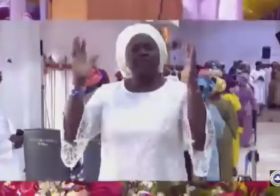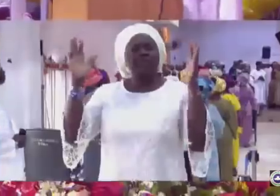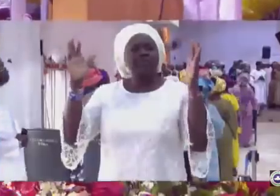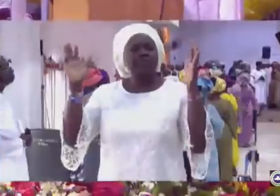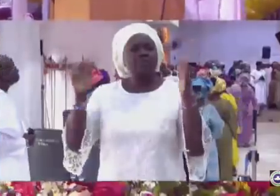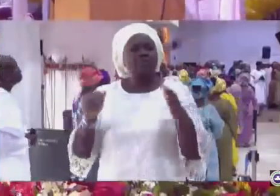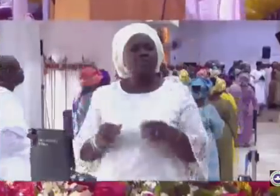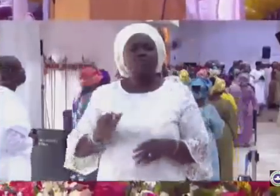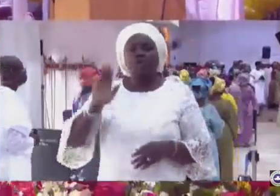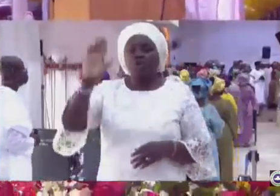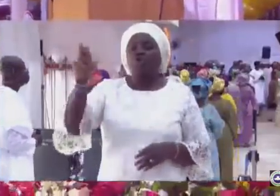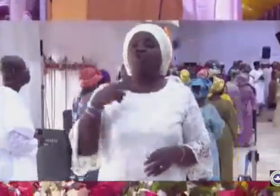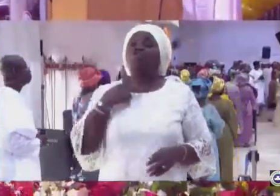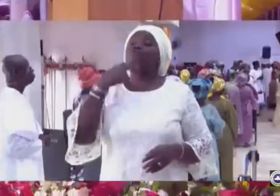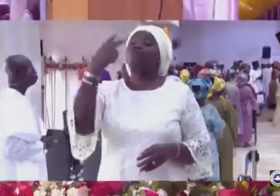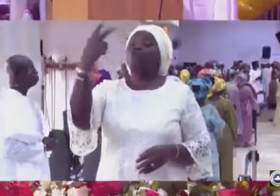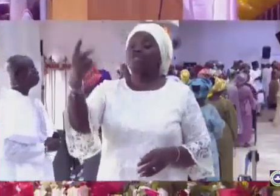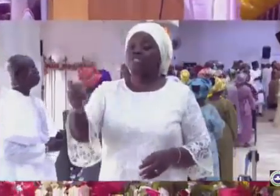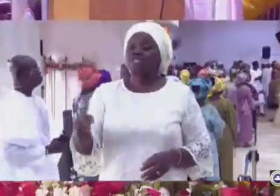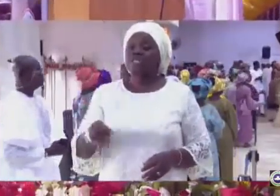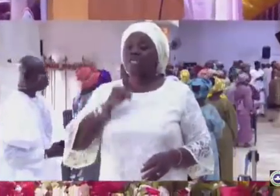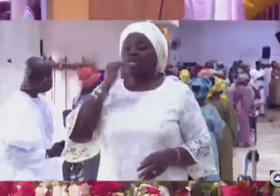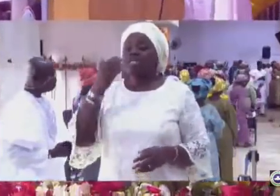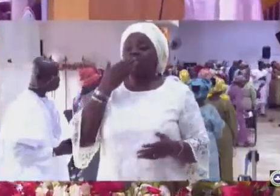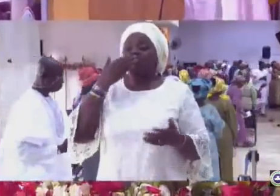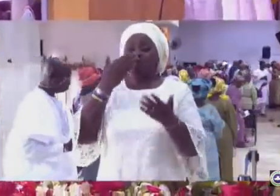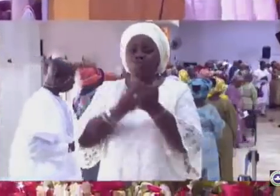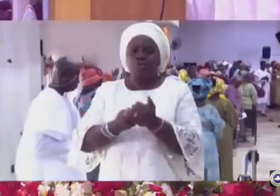Your own voice box is still there.